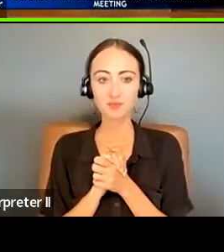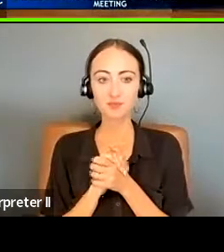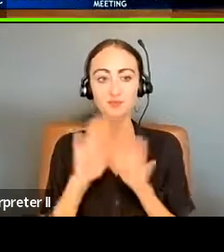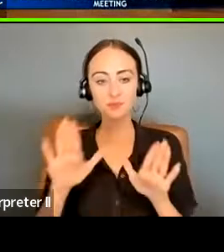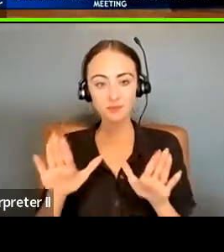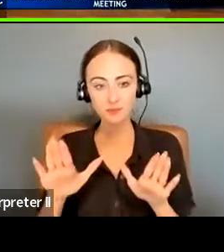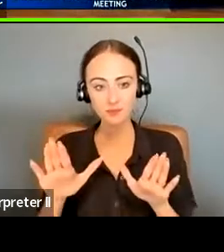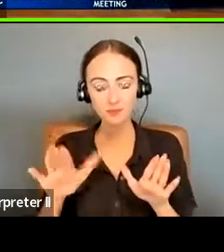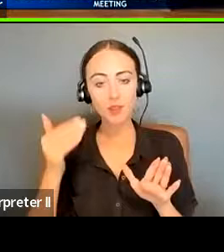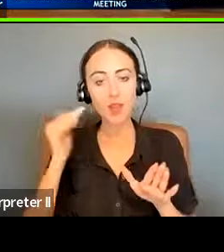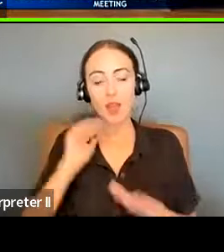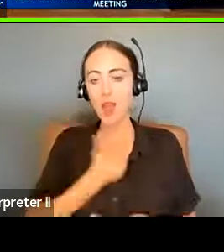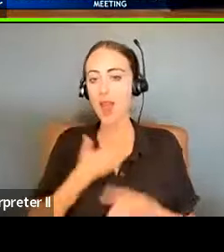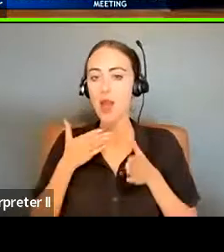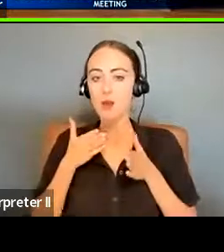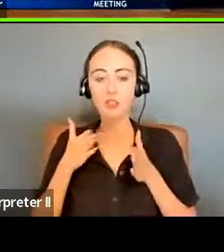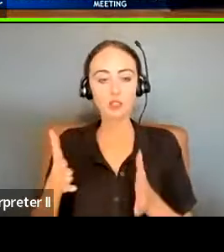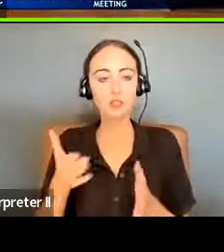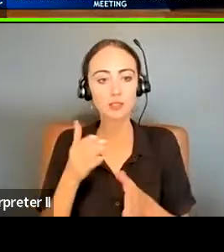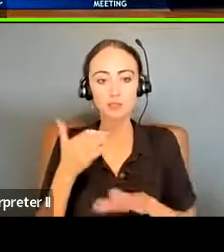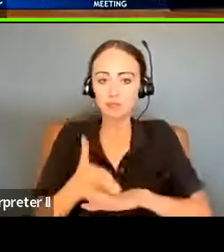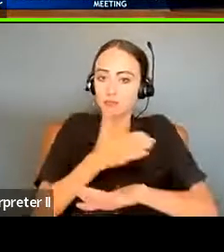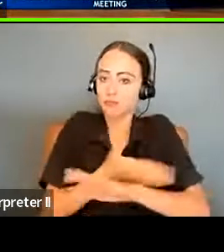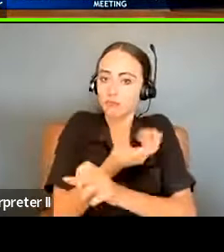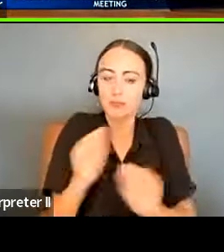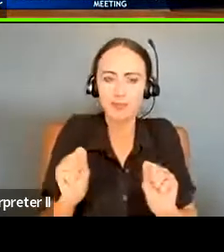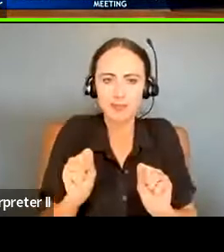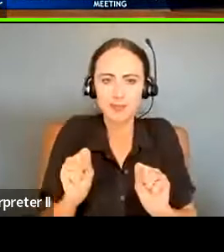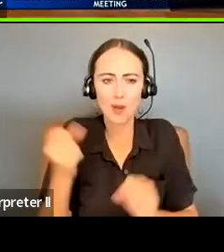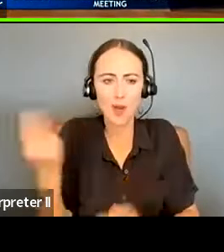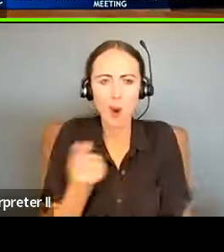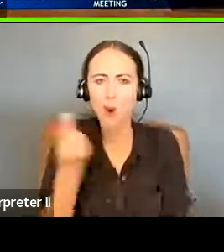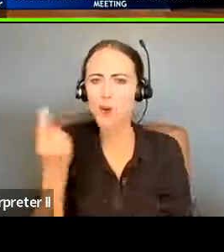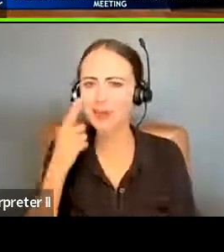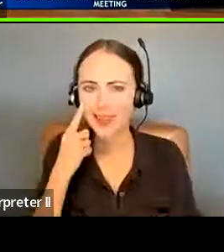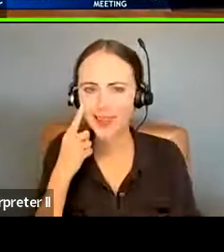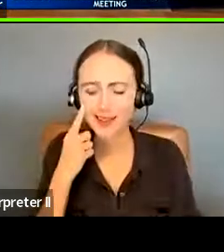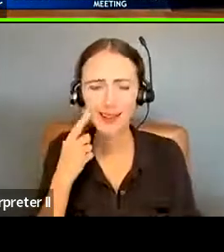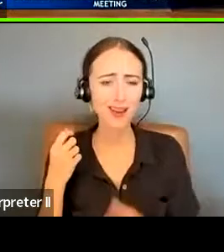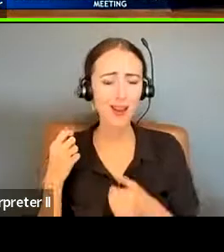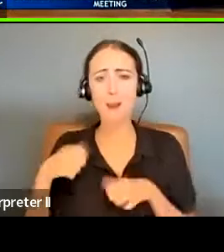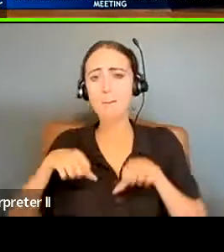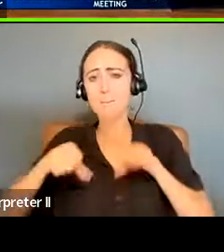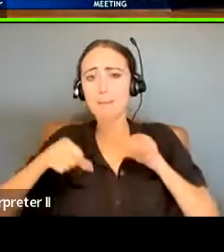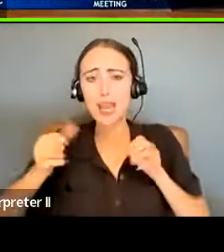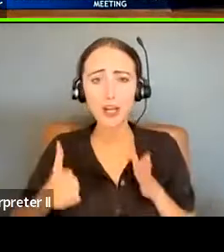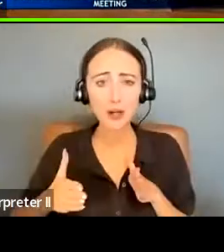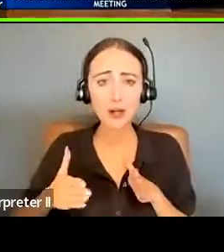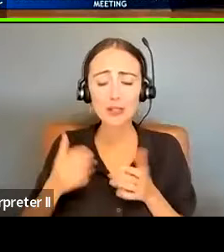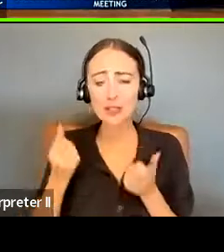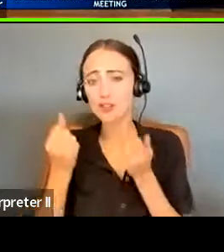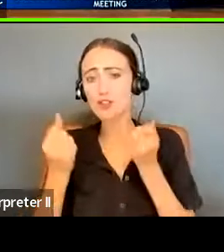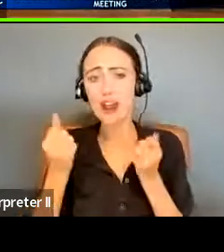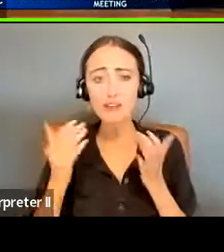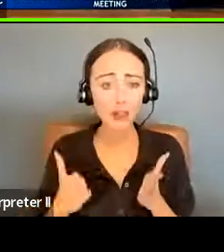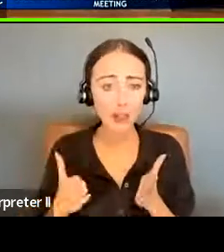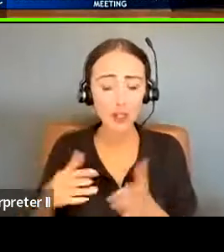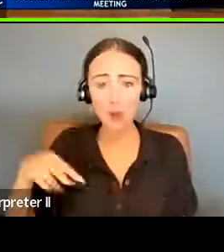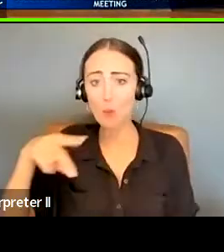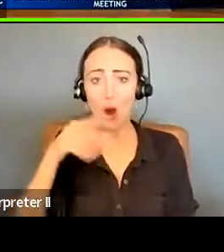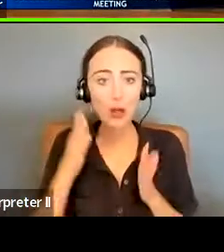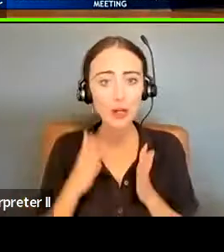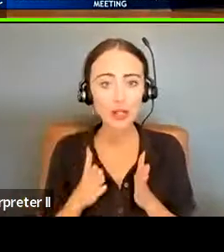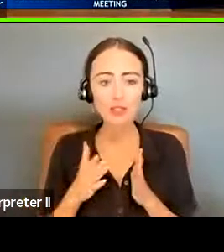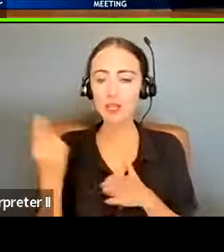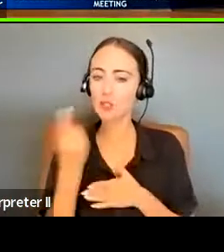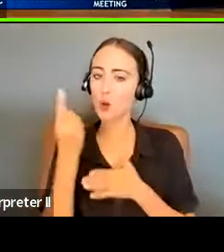Look, making our streets safer is on the minds of everyone, bikers, drivers, walkers, everyone. It's a